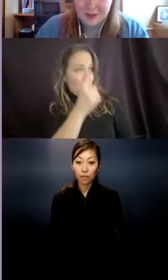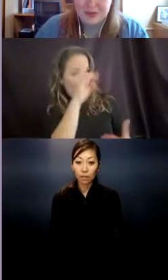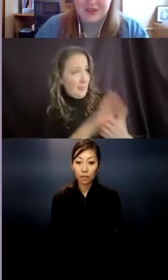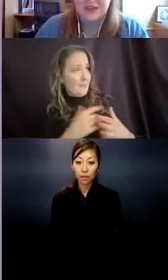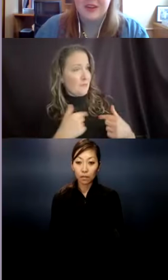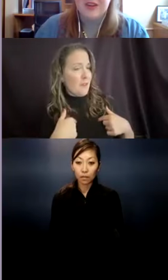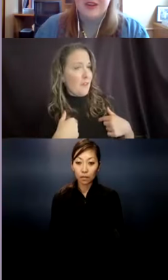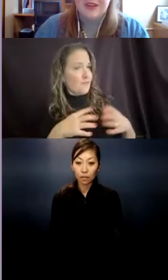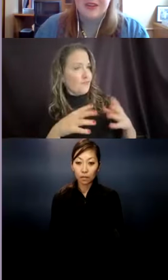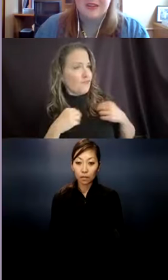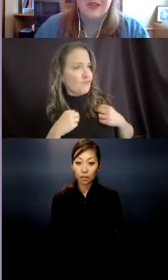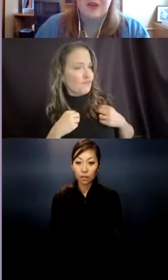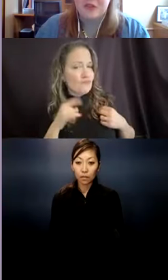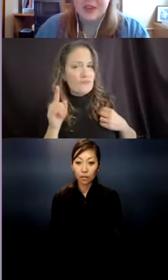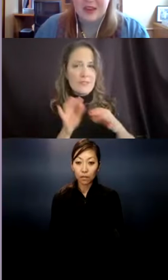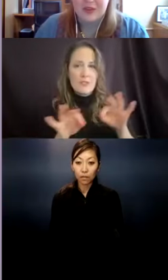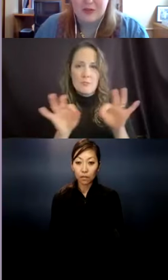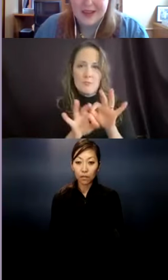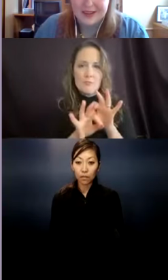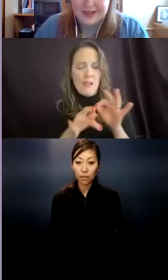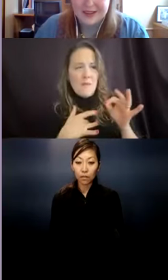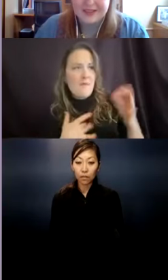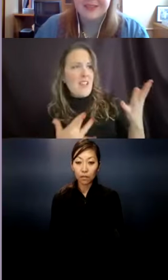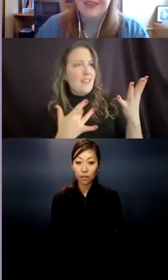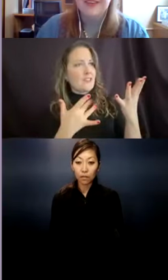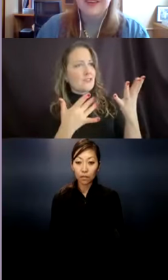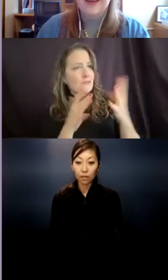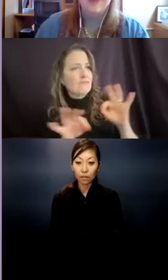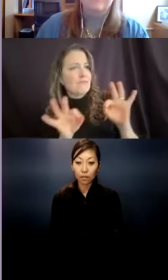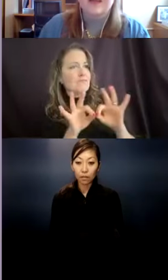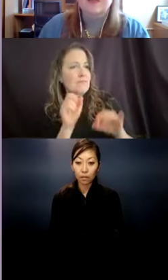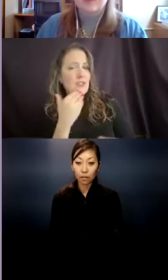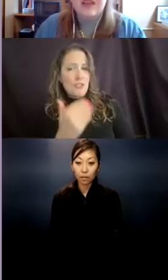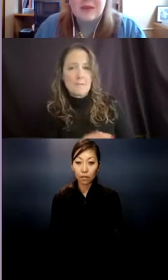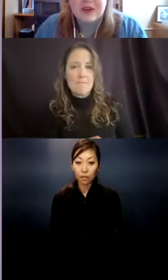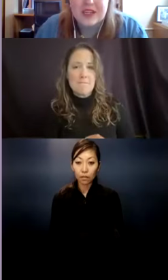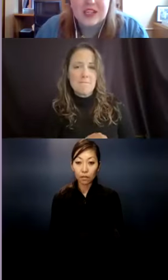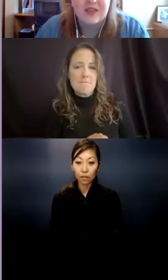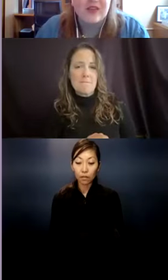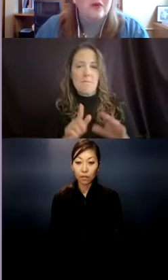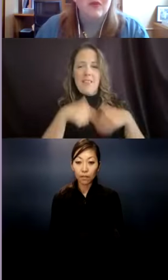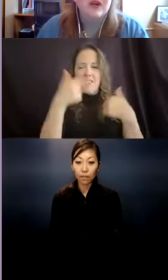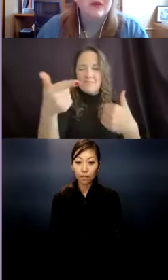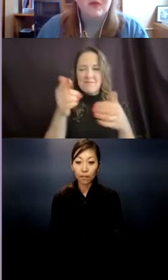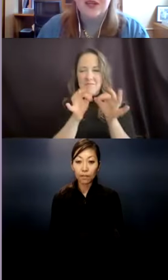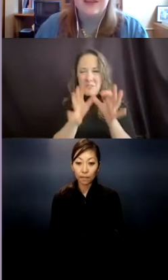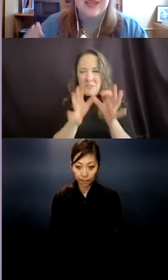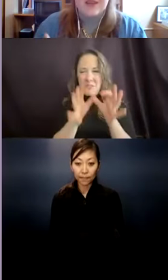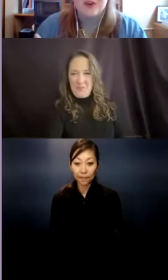that they're accepted, that their feelings are valid. And then collaboration. So we